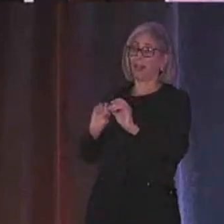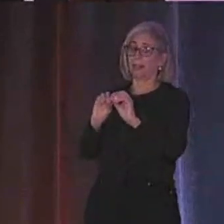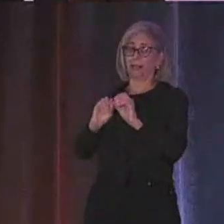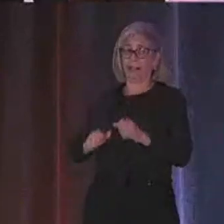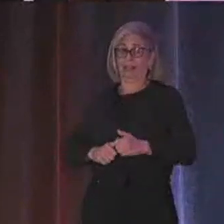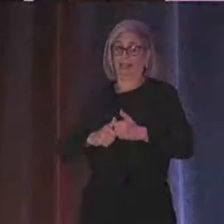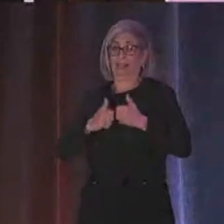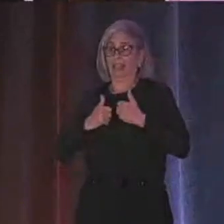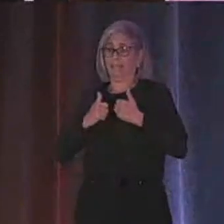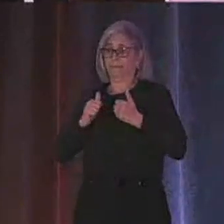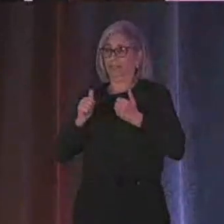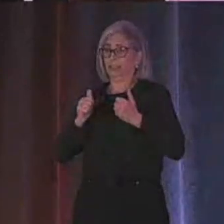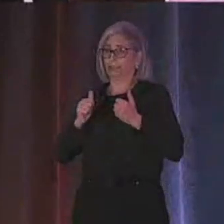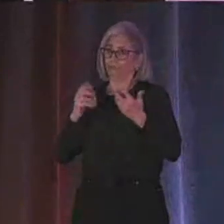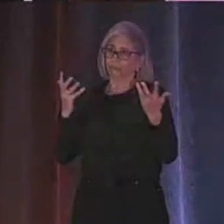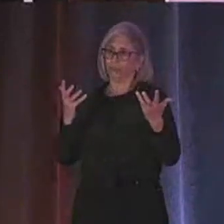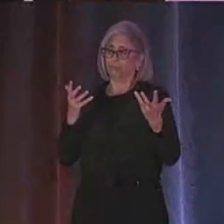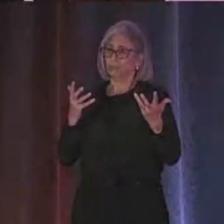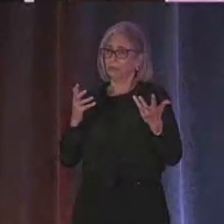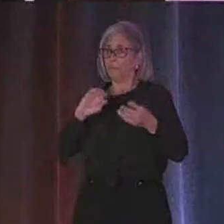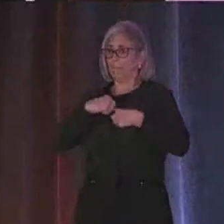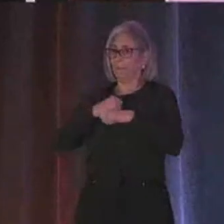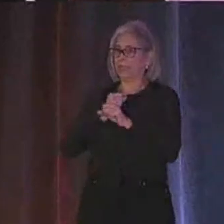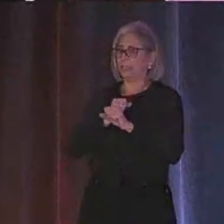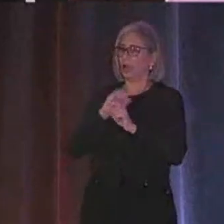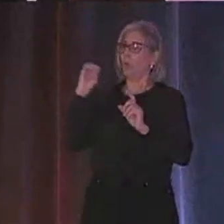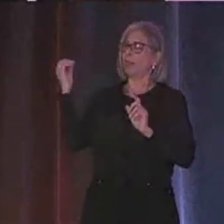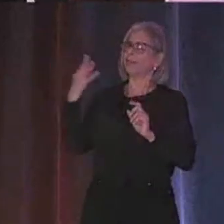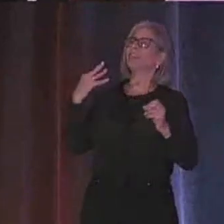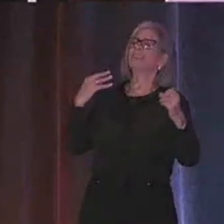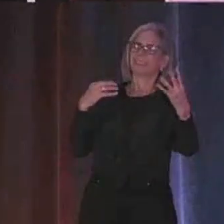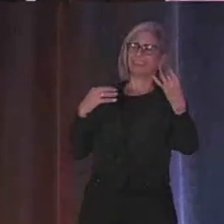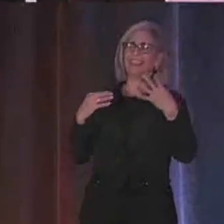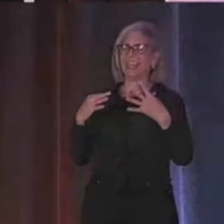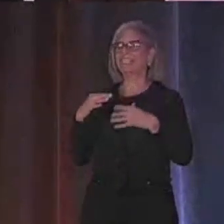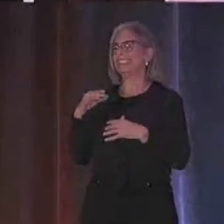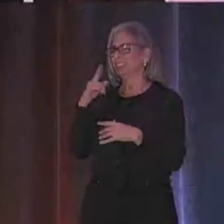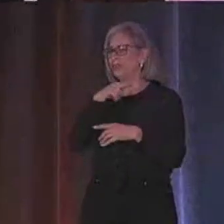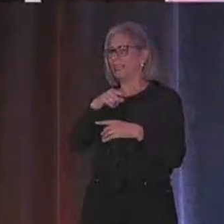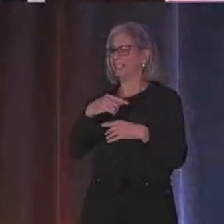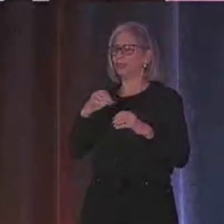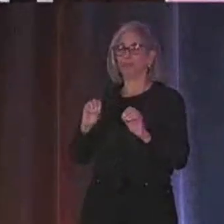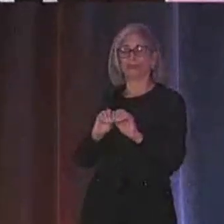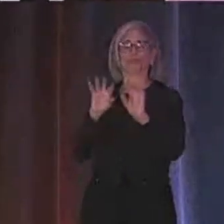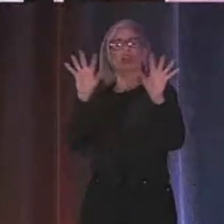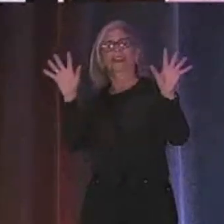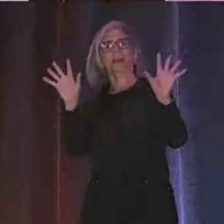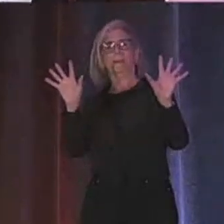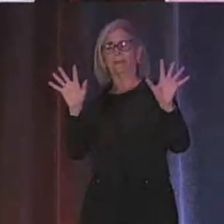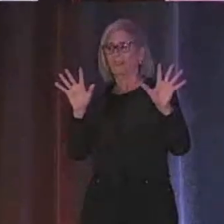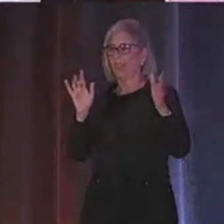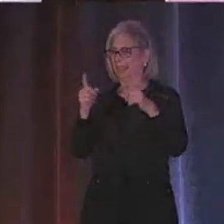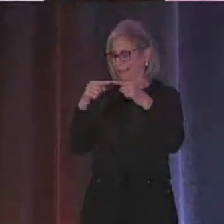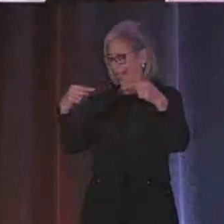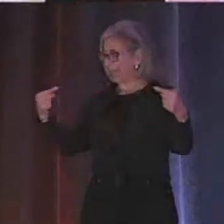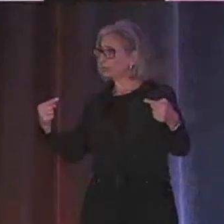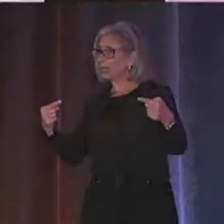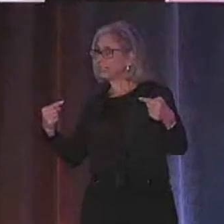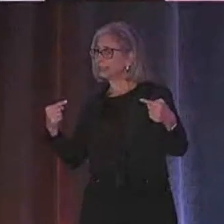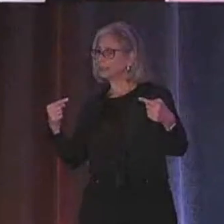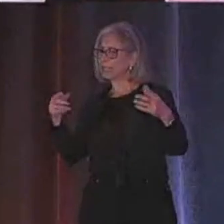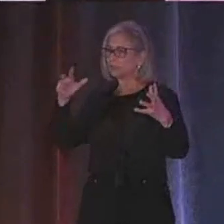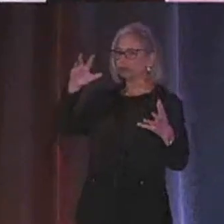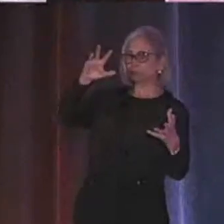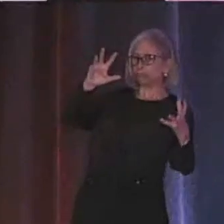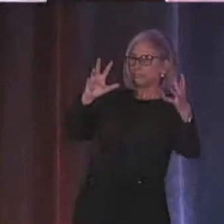scene, right? Just like it says, right? Adding lights to light up what's on your stage, give it that contrast and